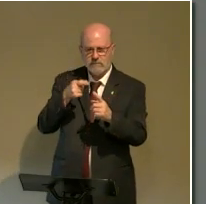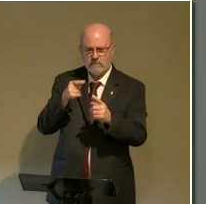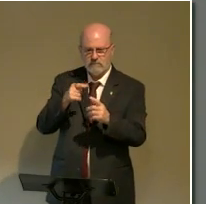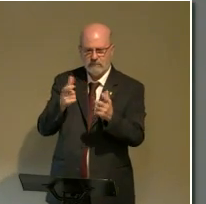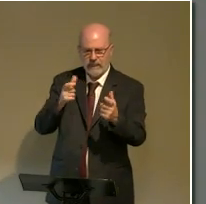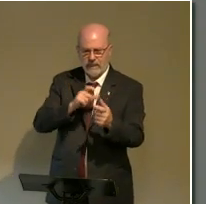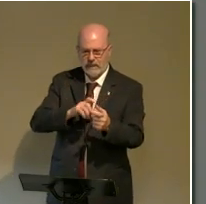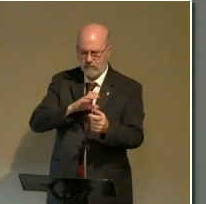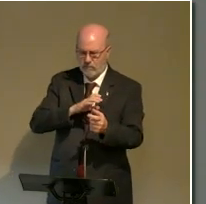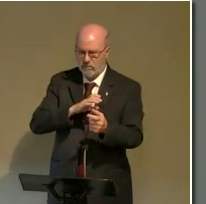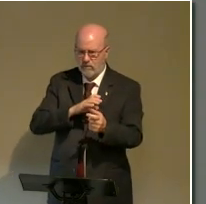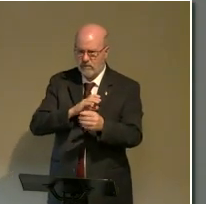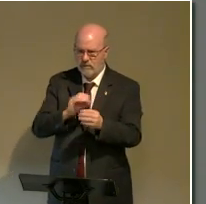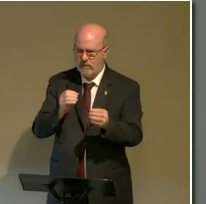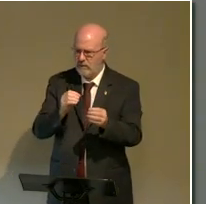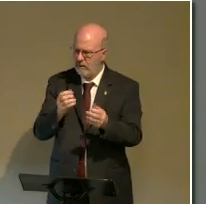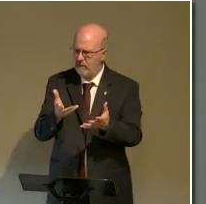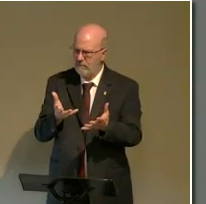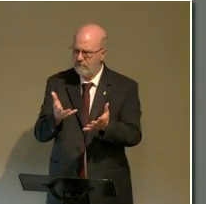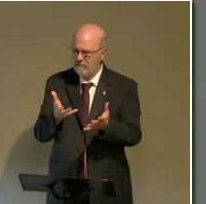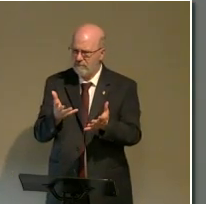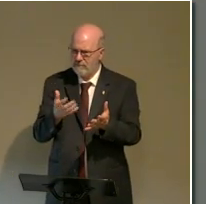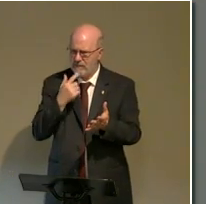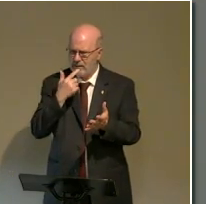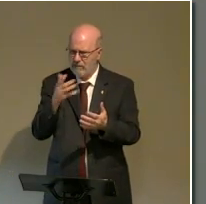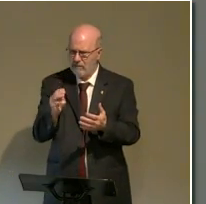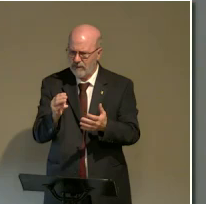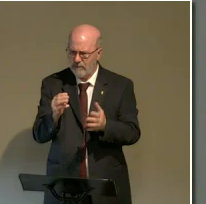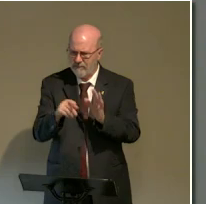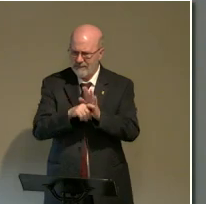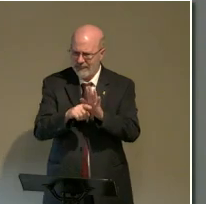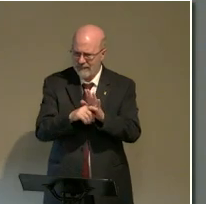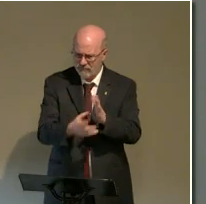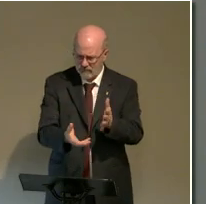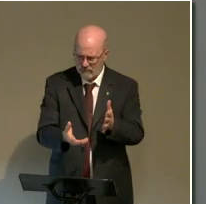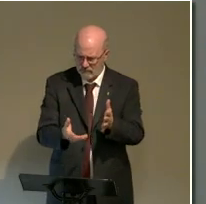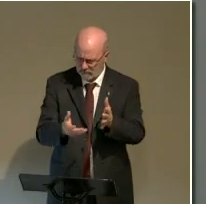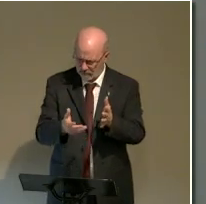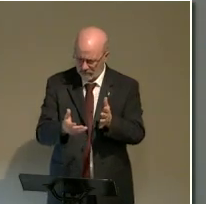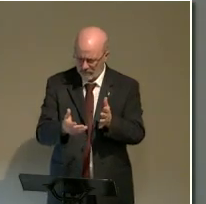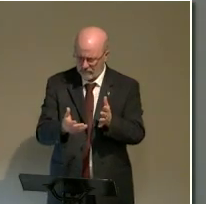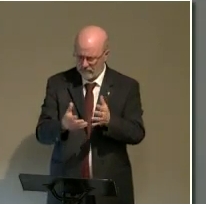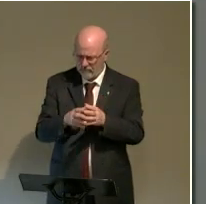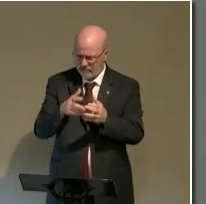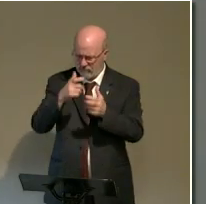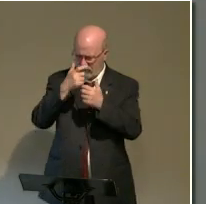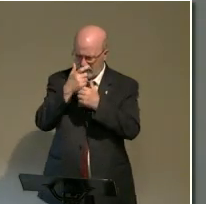characters. Nothing ever is said about them in a negative way. And it's very